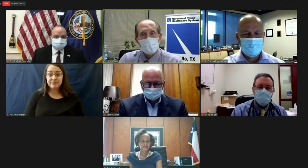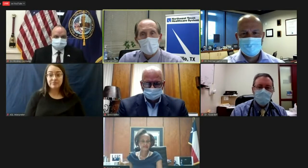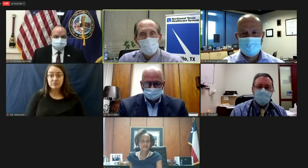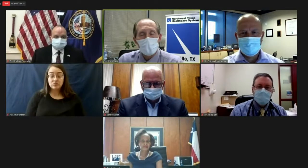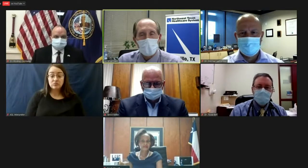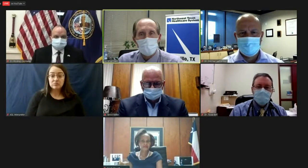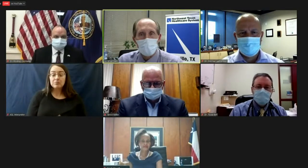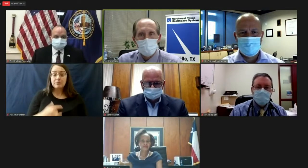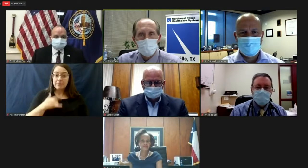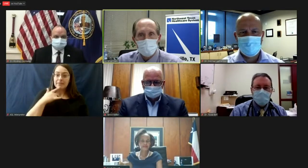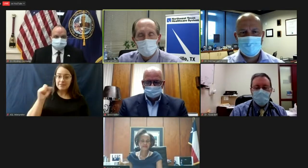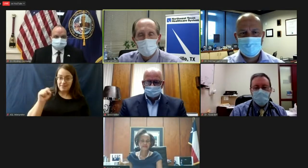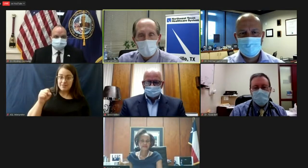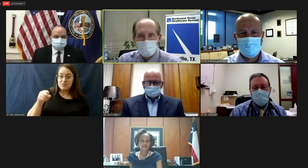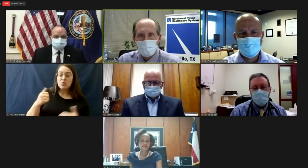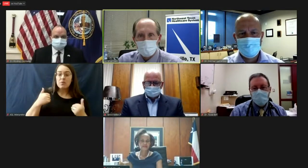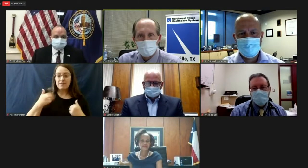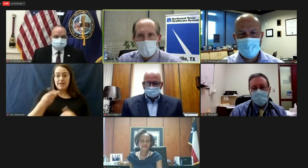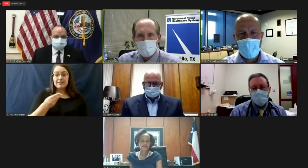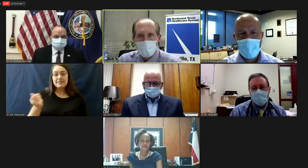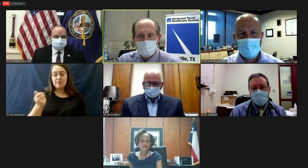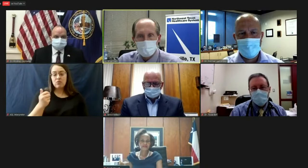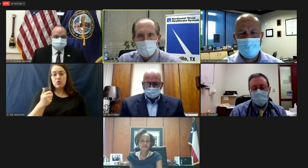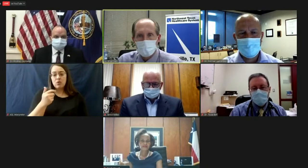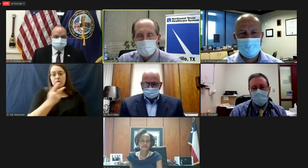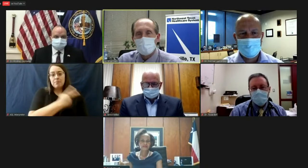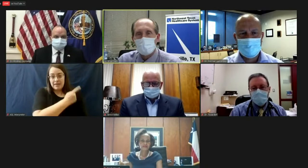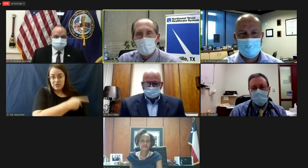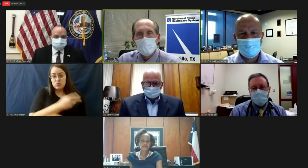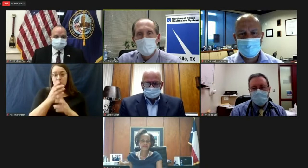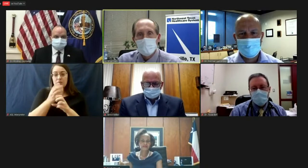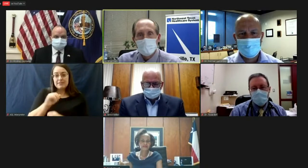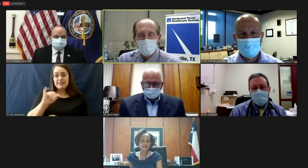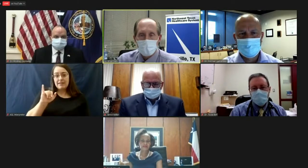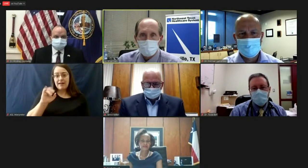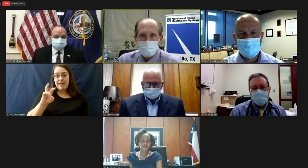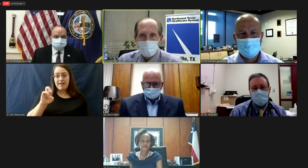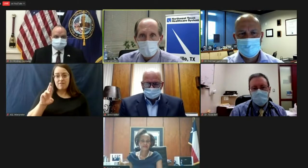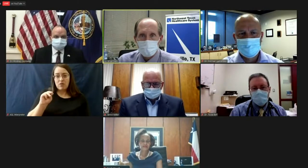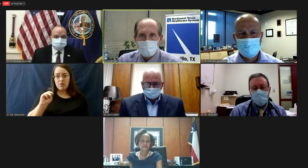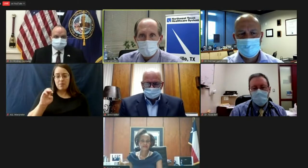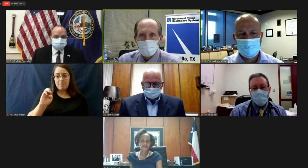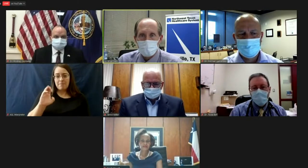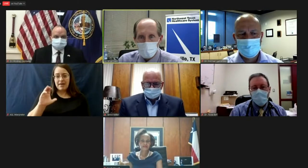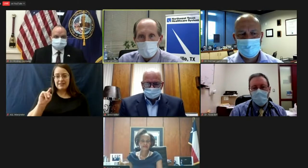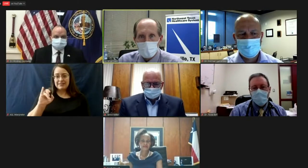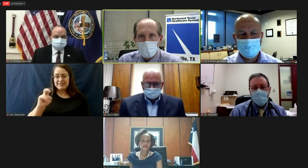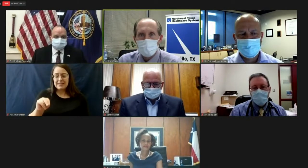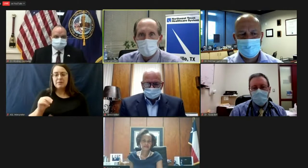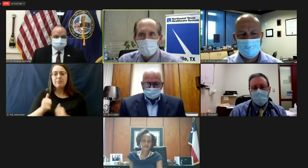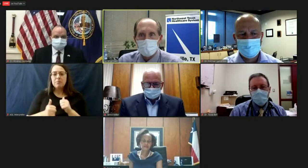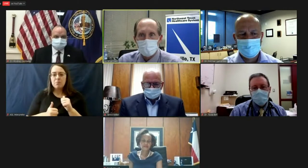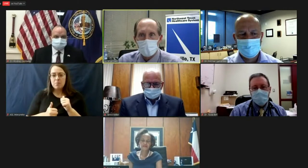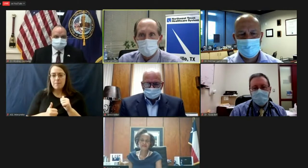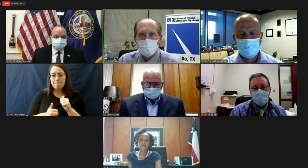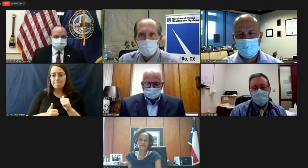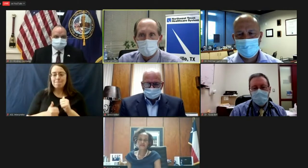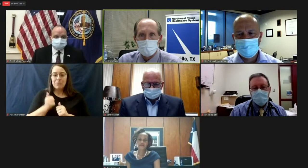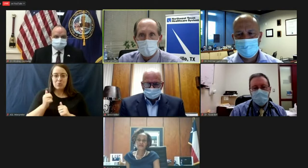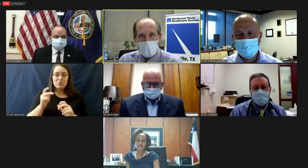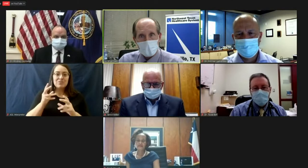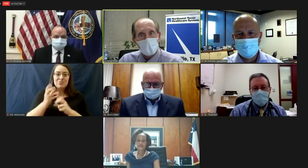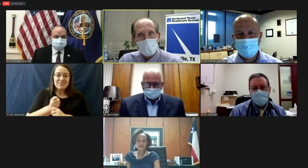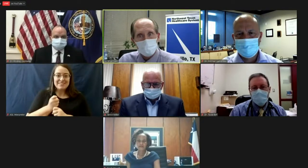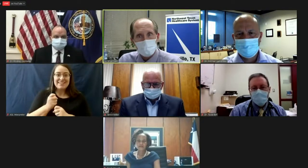I would say yes, we've had patients who have received ivermectin. Thankfully, the vast majority of them have received human doses of it as opposed